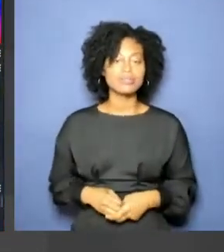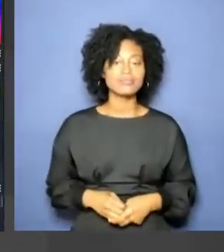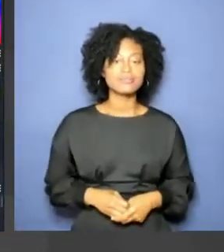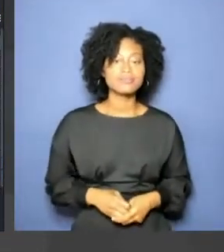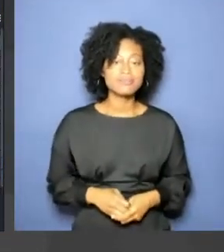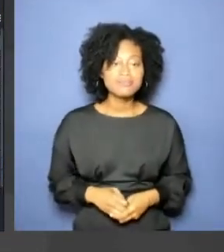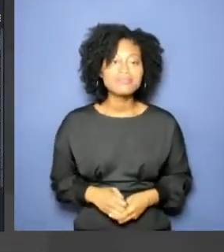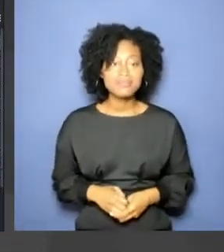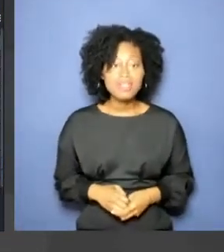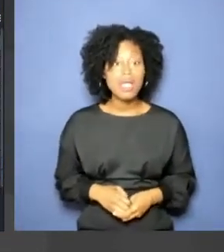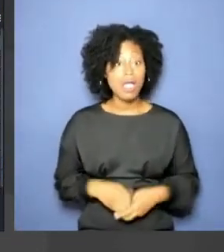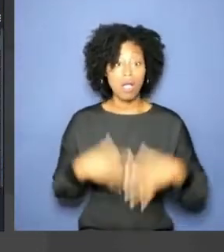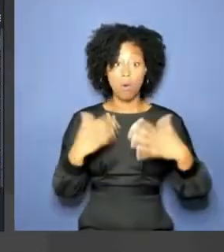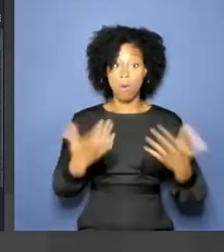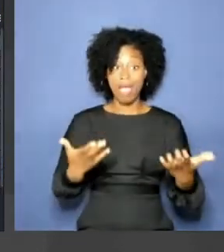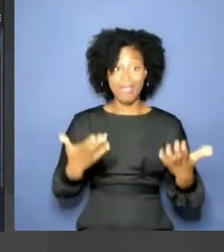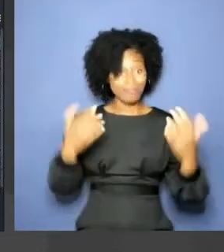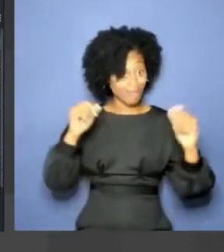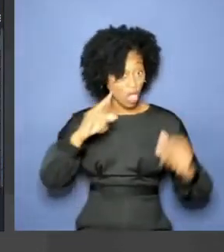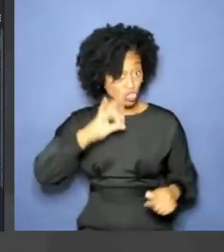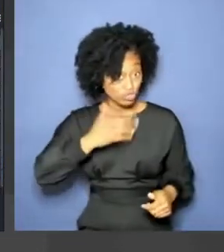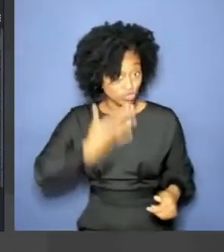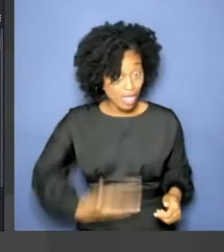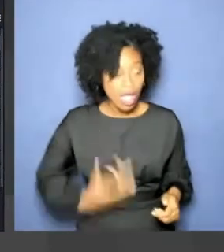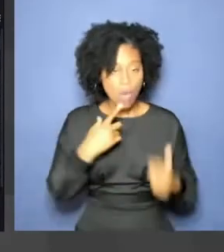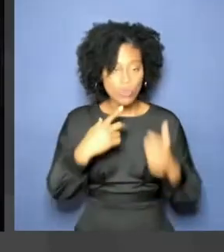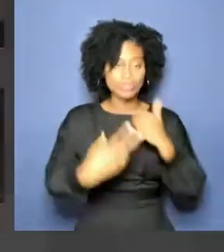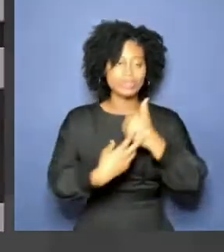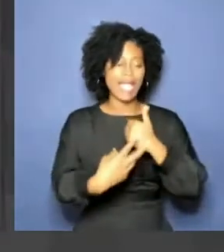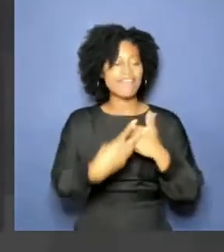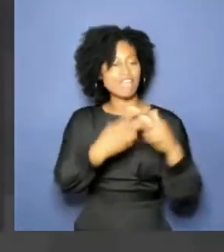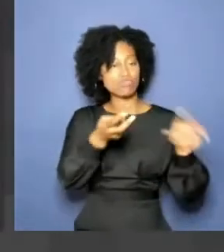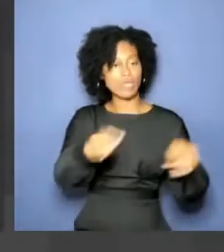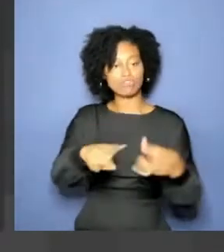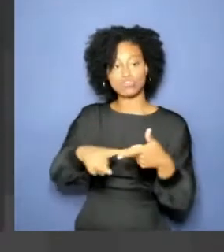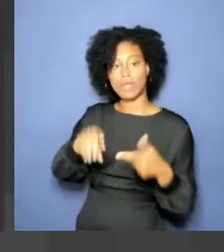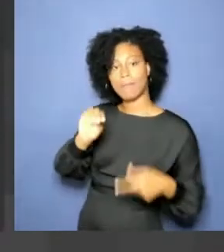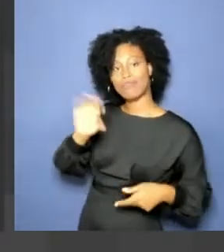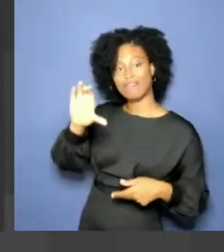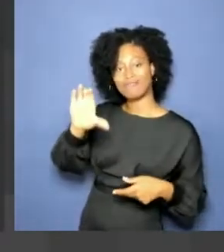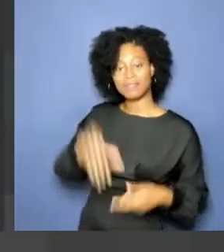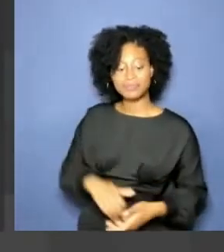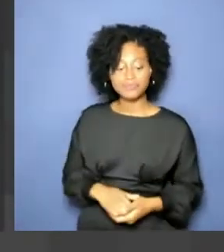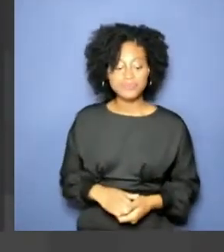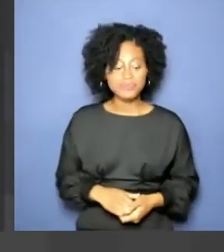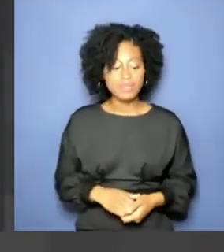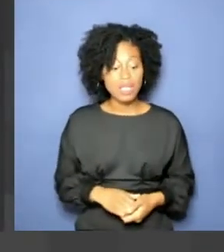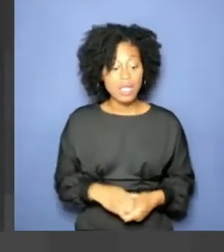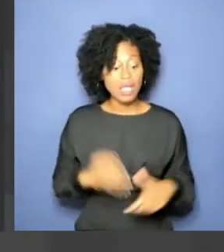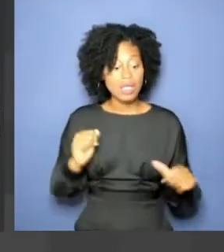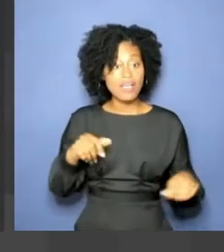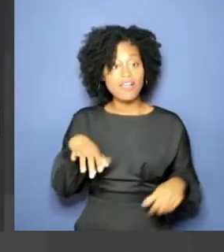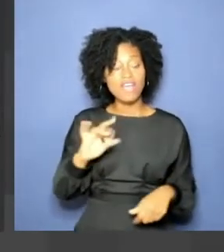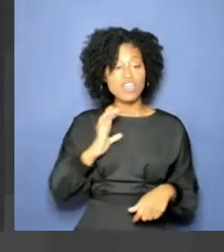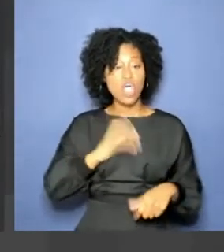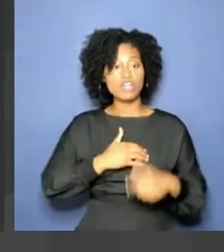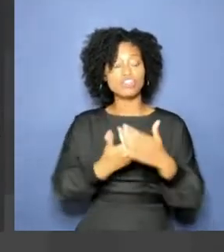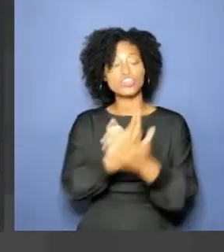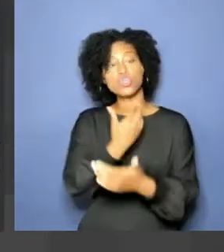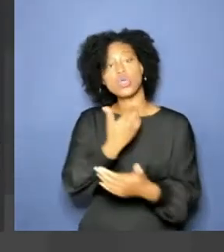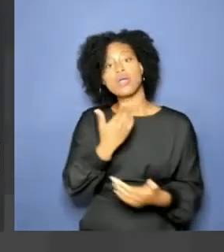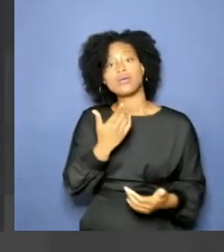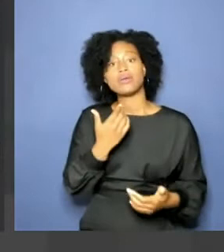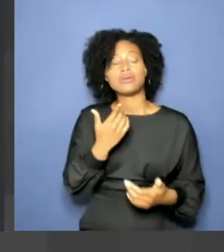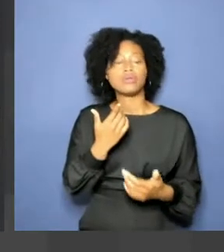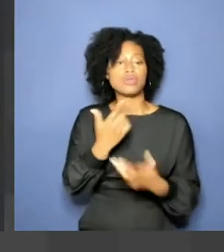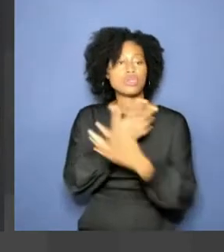Okay, this looks good. Now I'm going to press save and switch over to Minecraft. I can find our new grizzly bear pack in the behavior pack